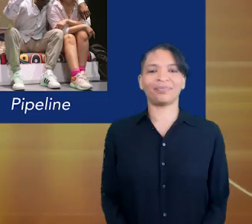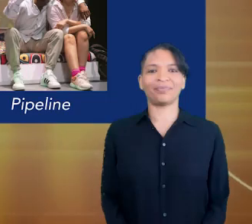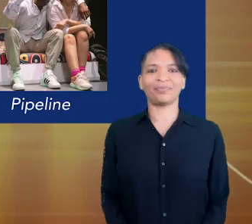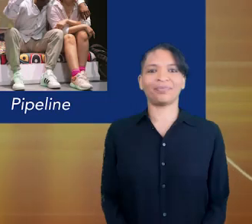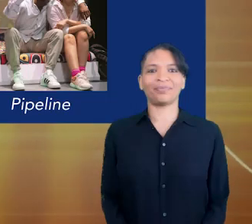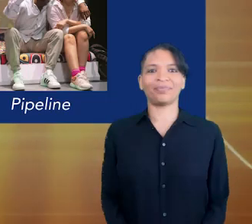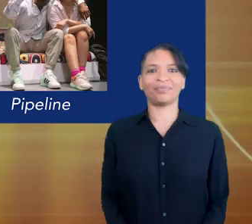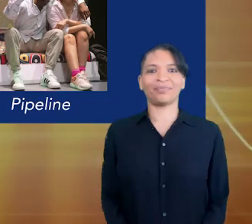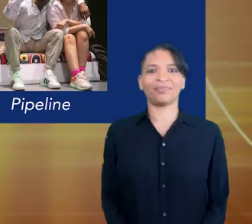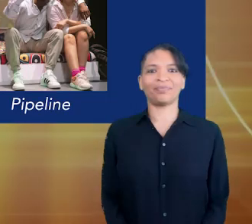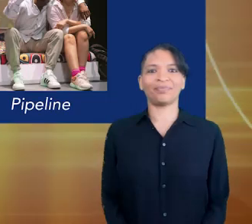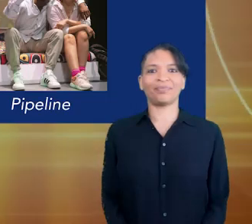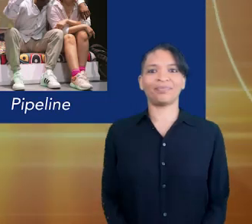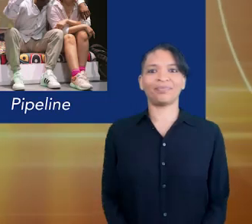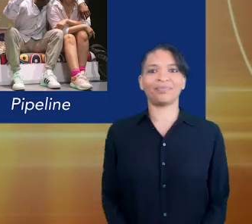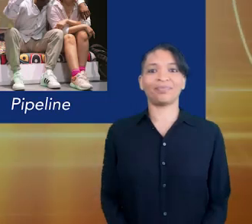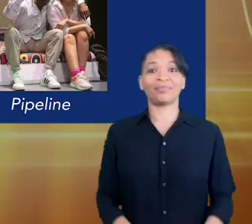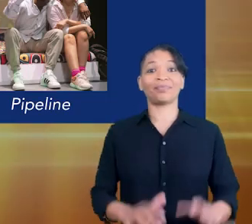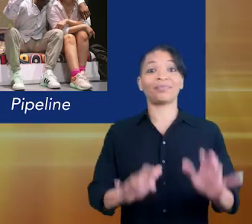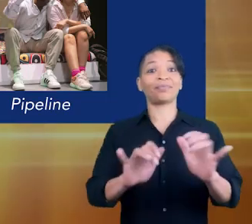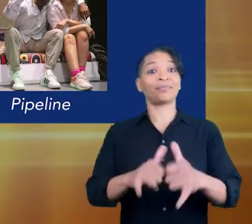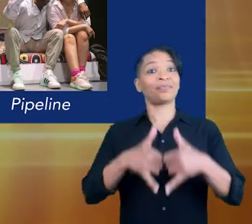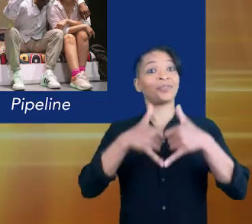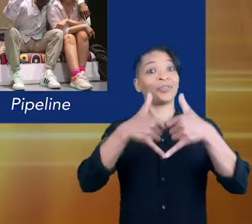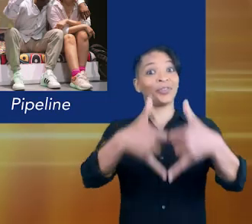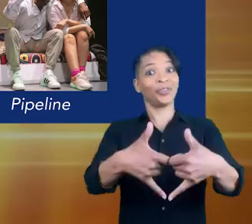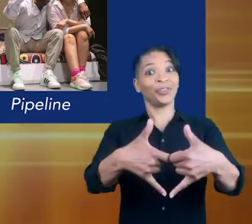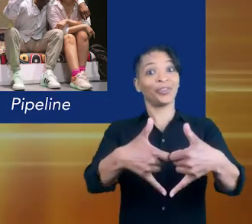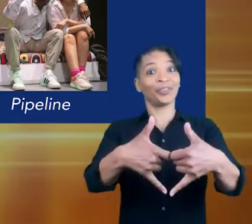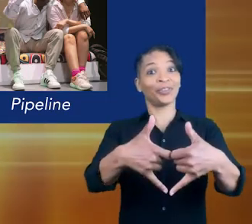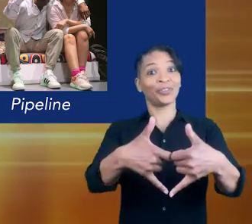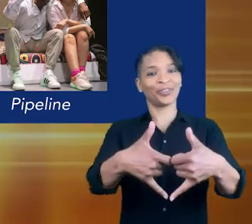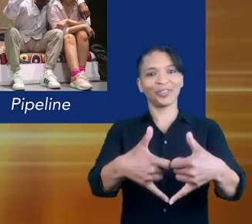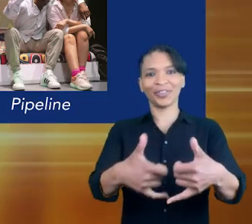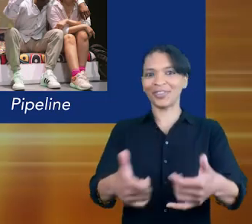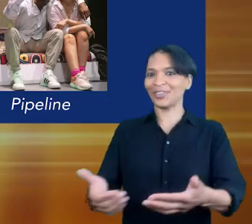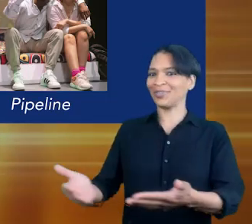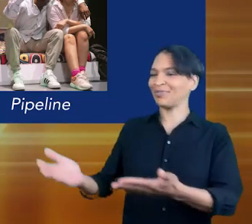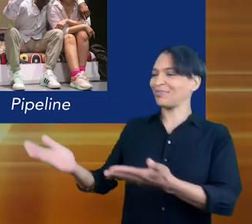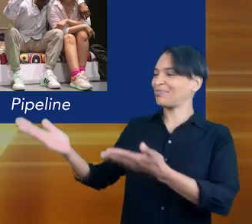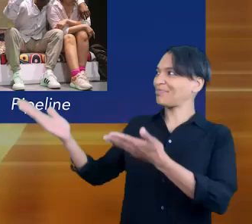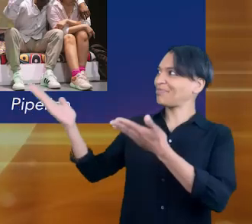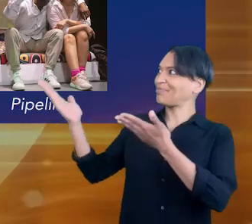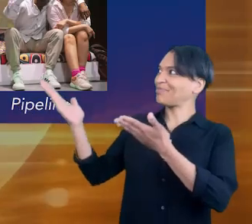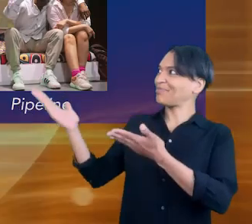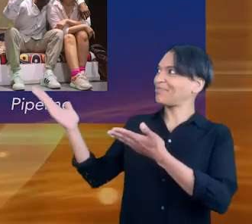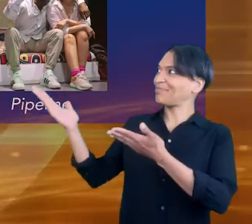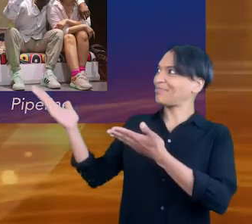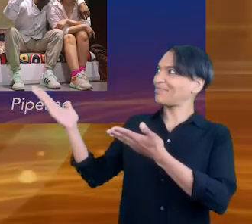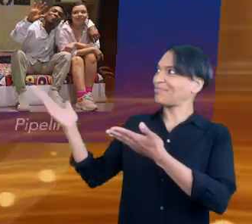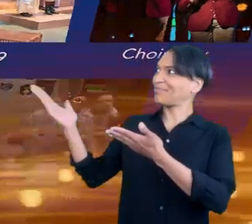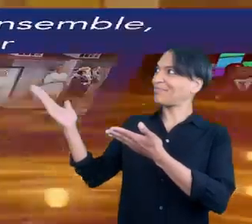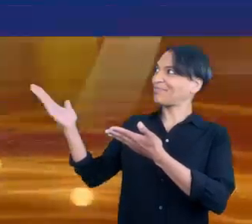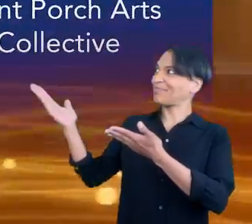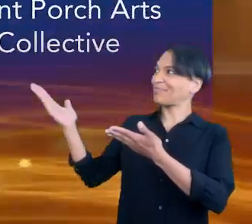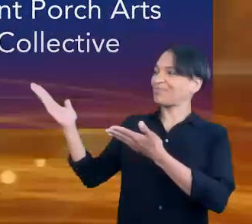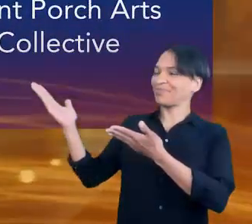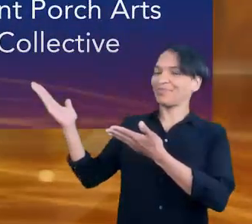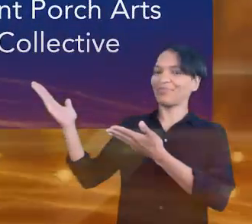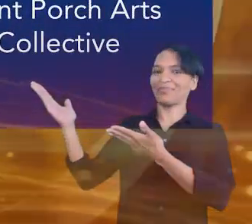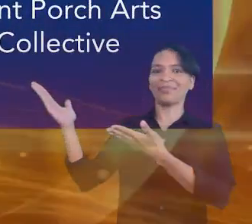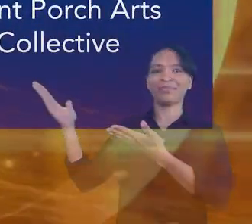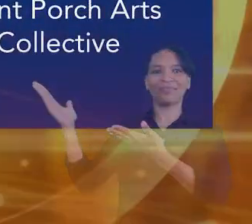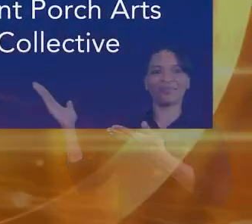Pipeline, the Nora at Central Square Theater and Wham Theater. And the Elliot Norton Award goes to